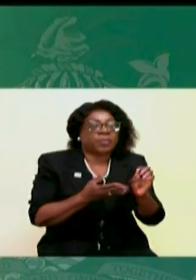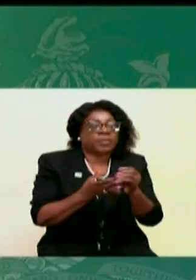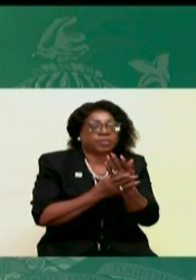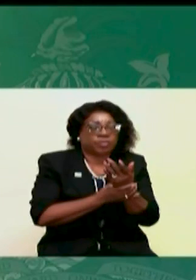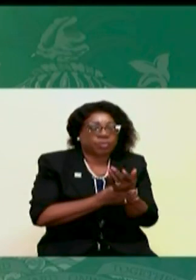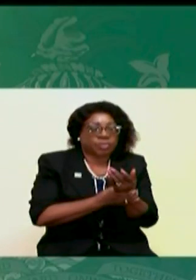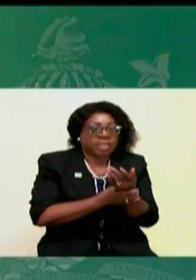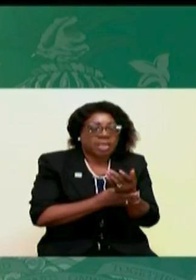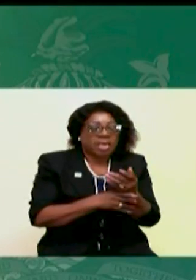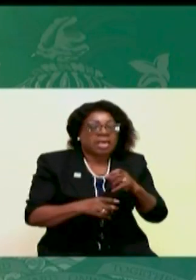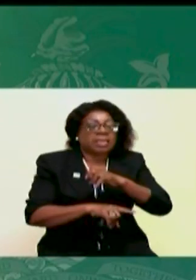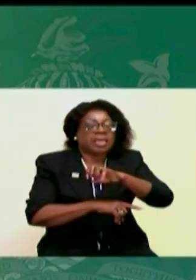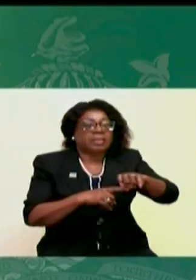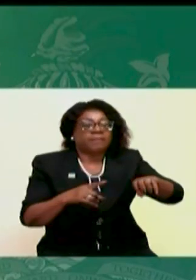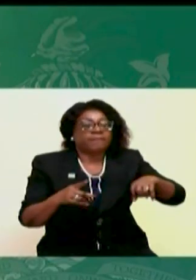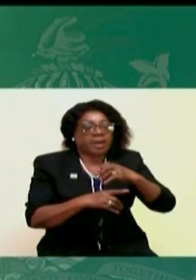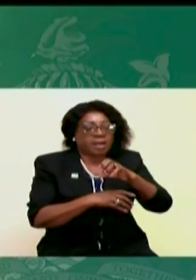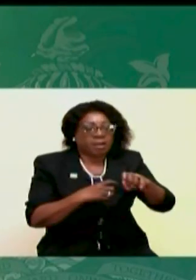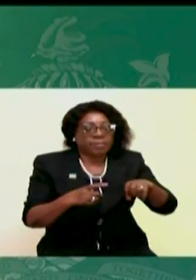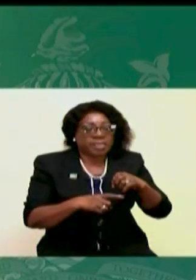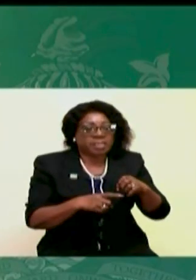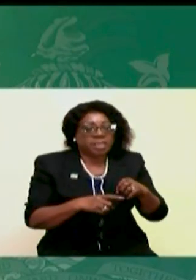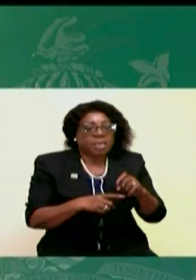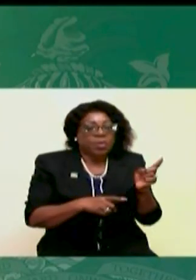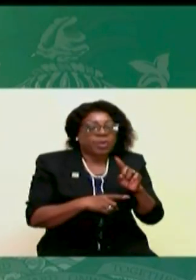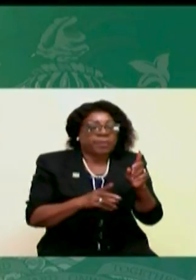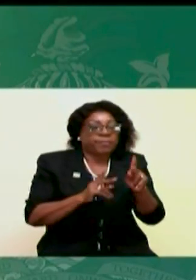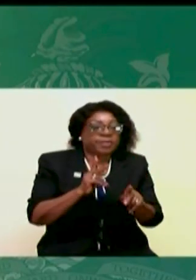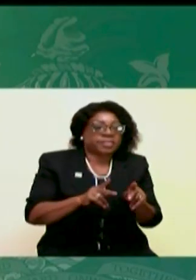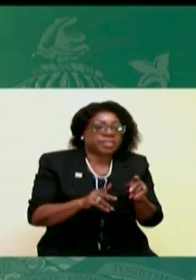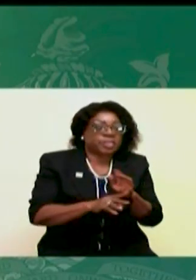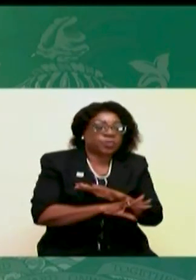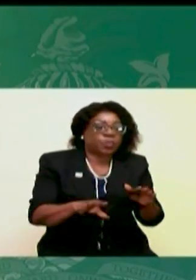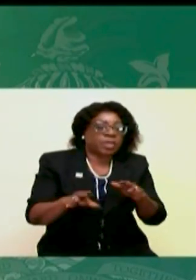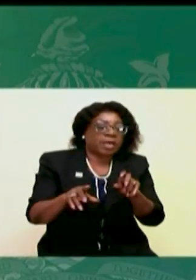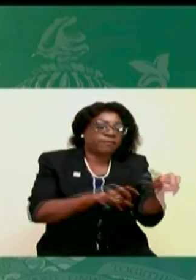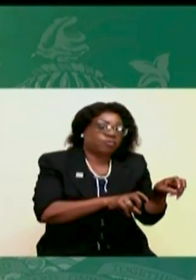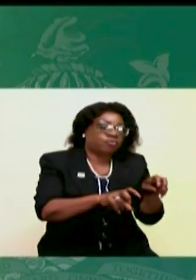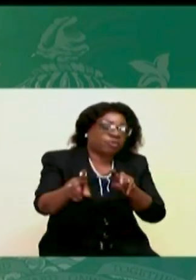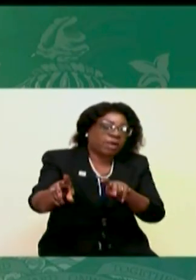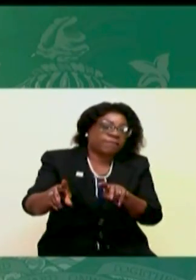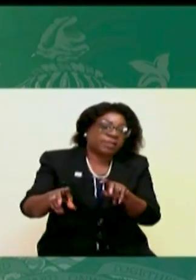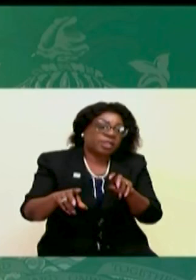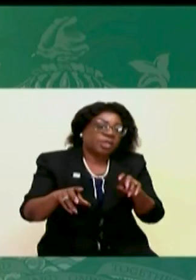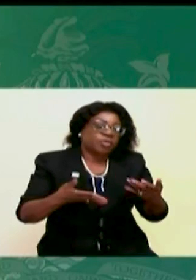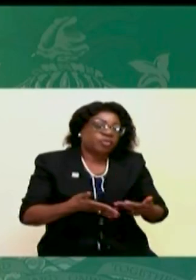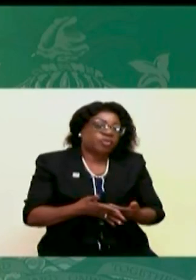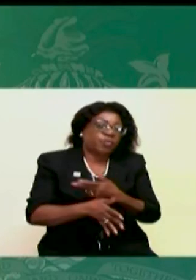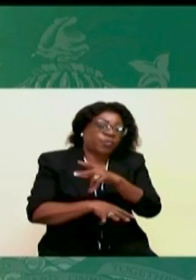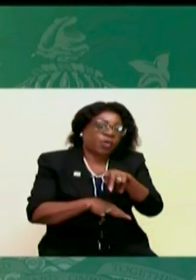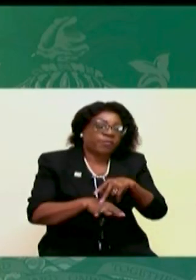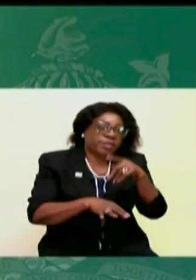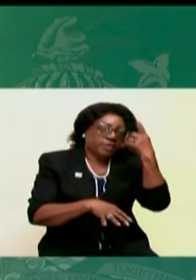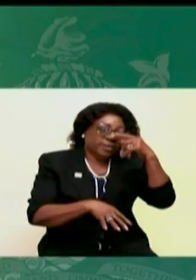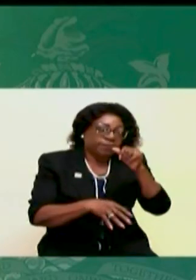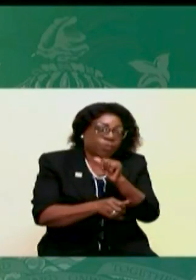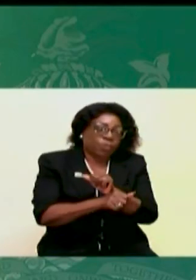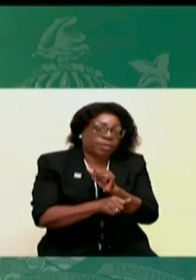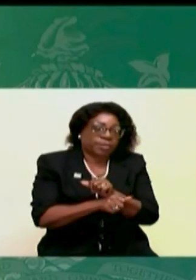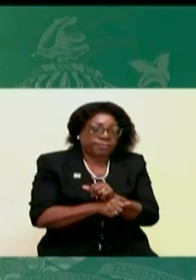where residents are no longer obligated to travel to New Providence for work but they can if they so choose